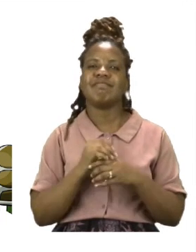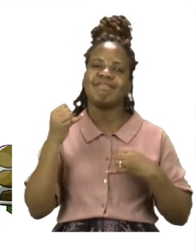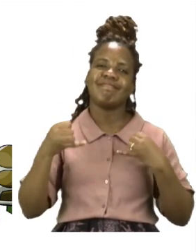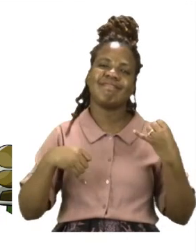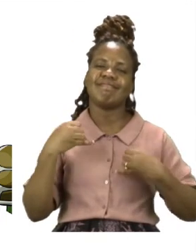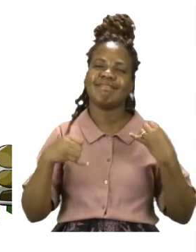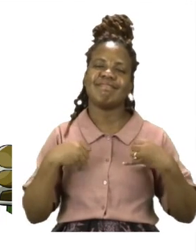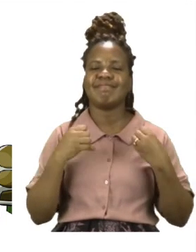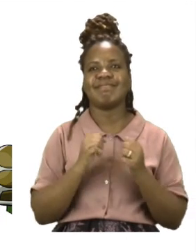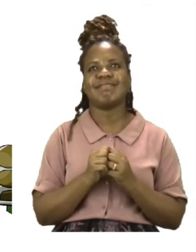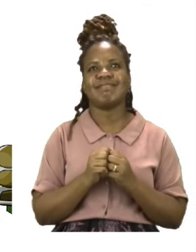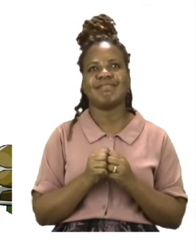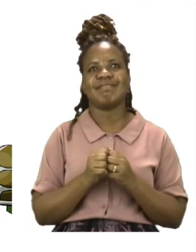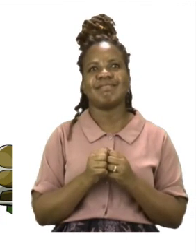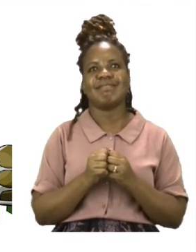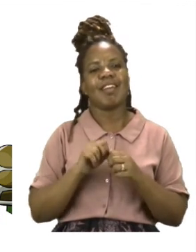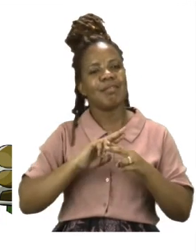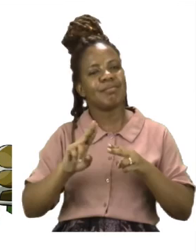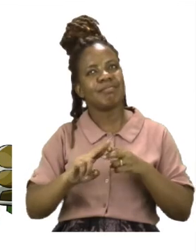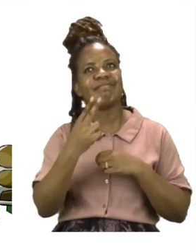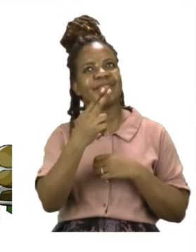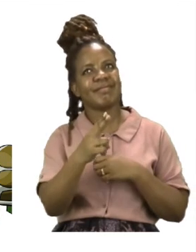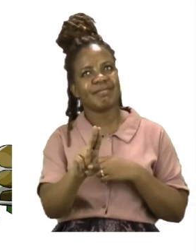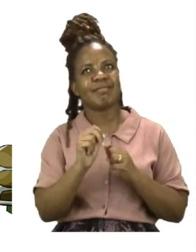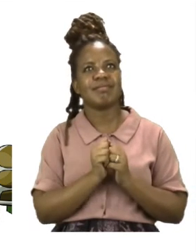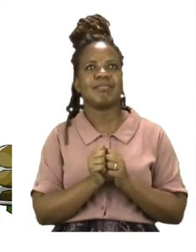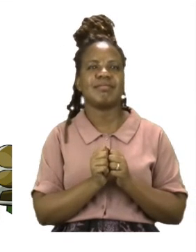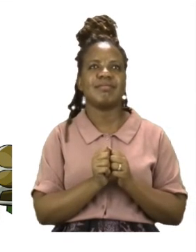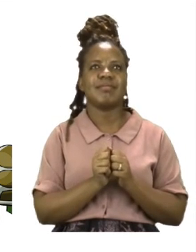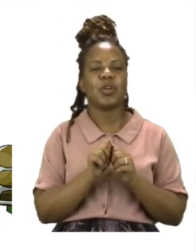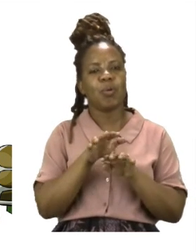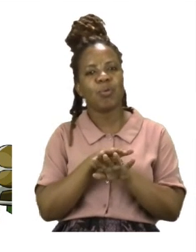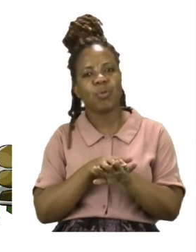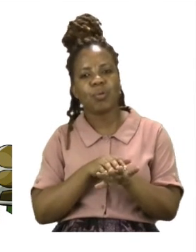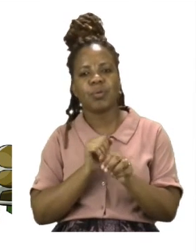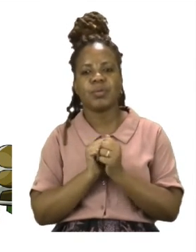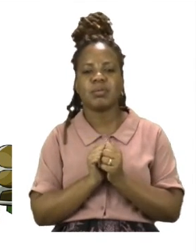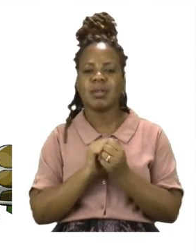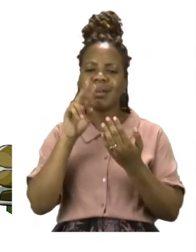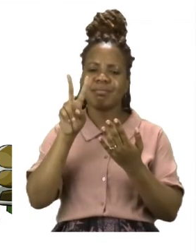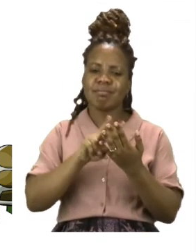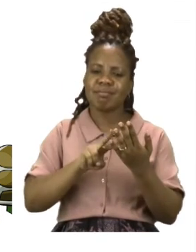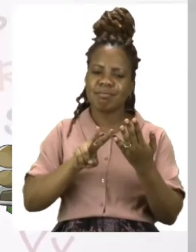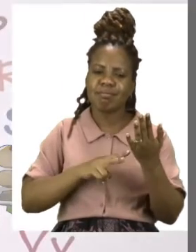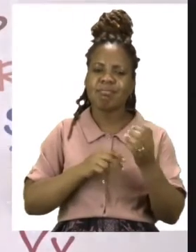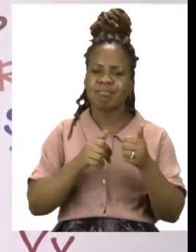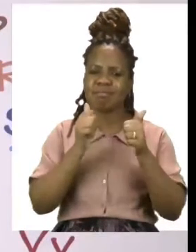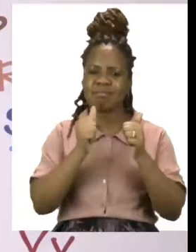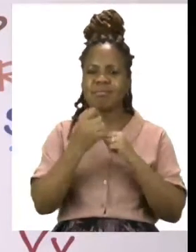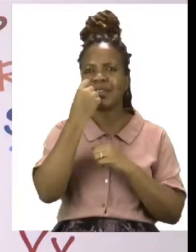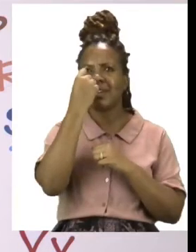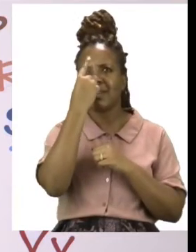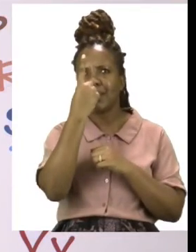and girls. Make sure that you take your time with both exercises, read carefully, understand the